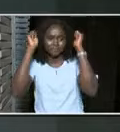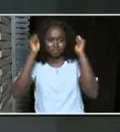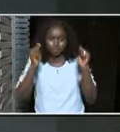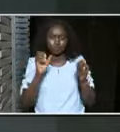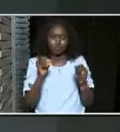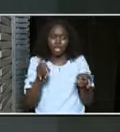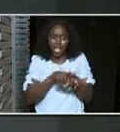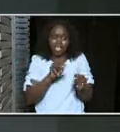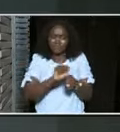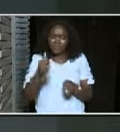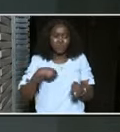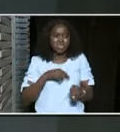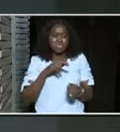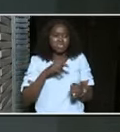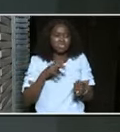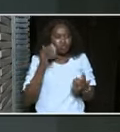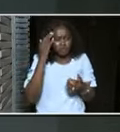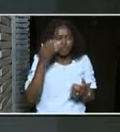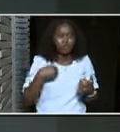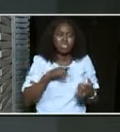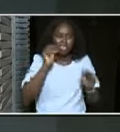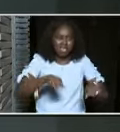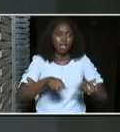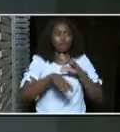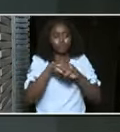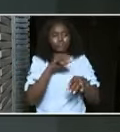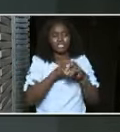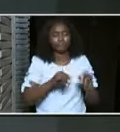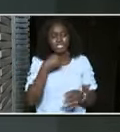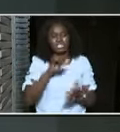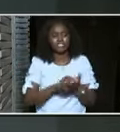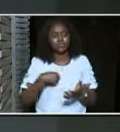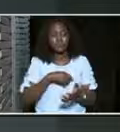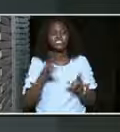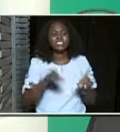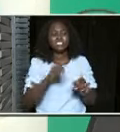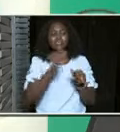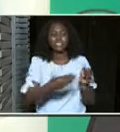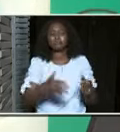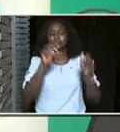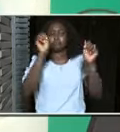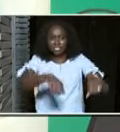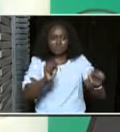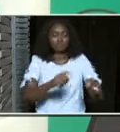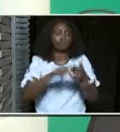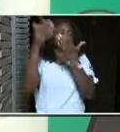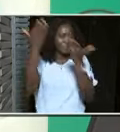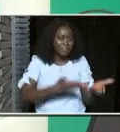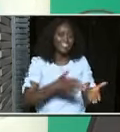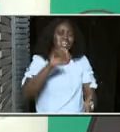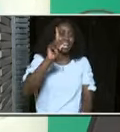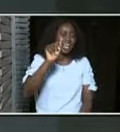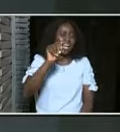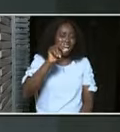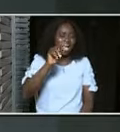government, we can comfortably say that we did everything possible to bring Kano, not Kano indigenous, but